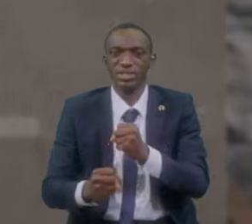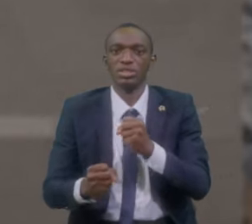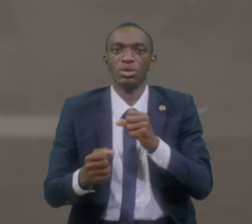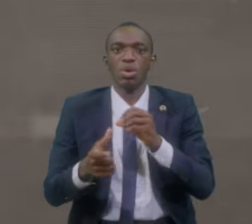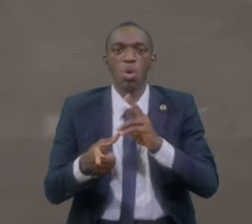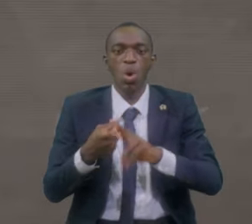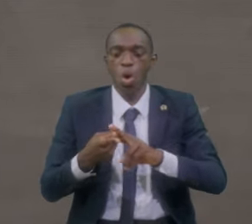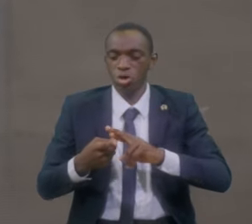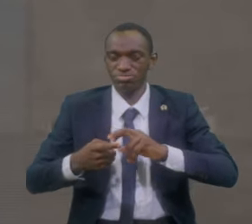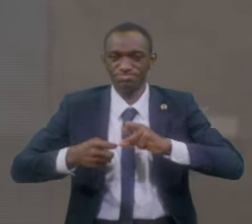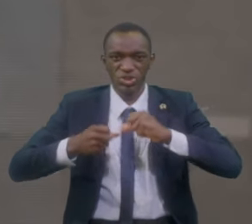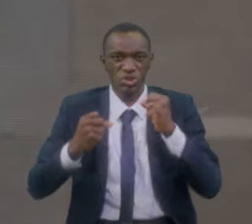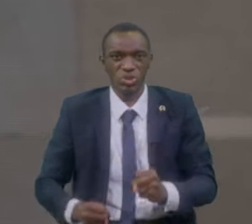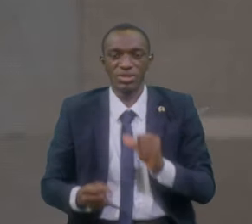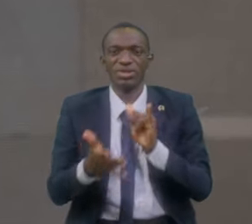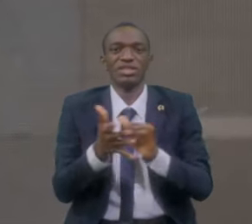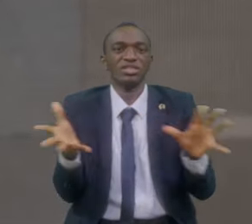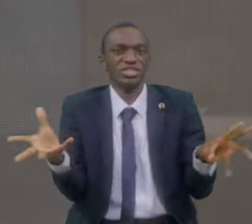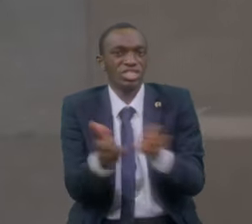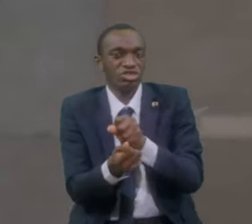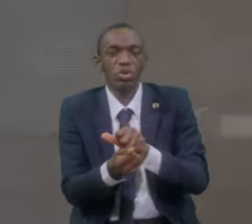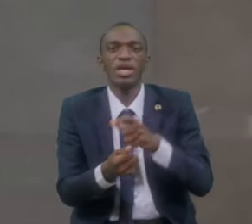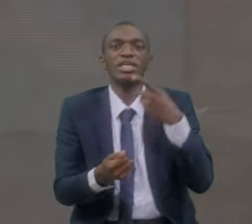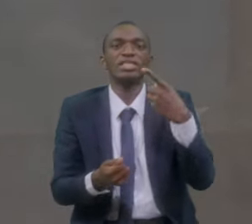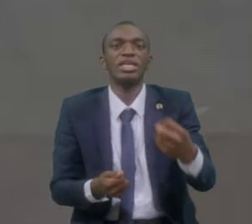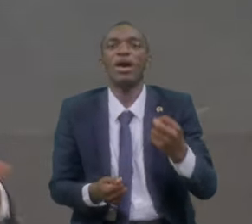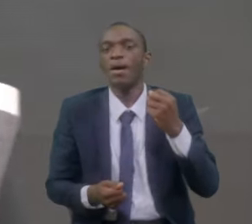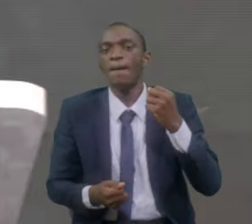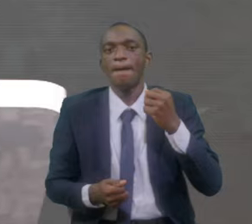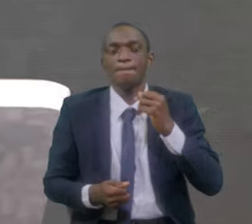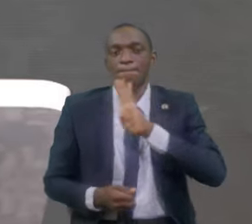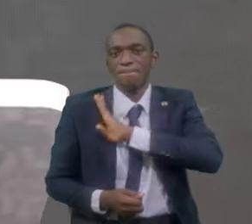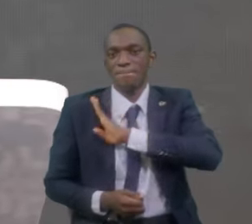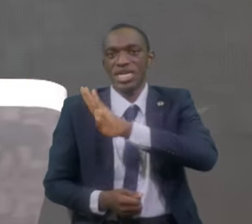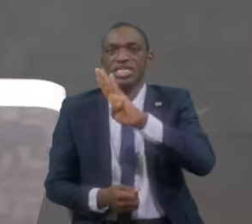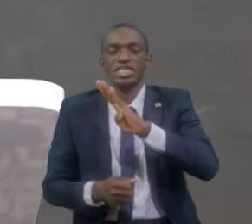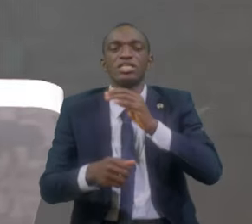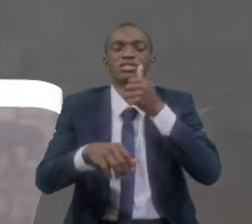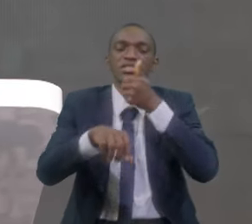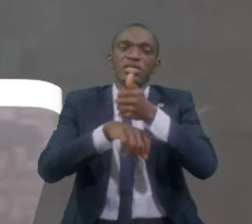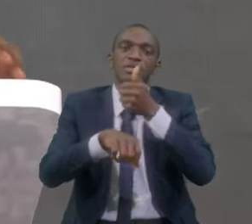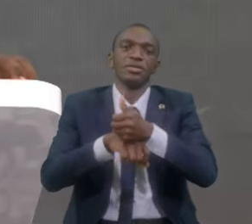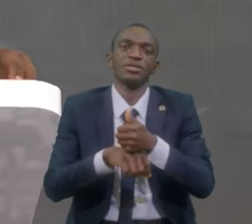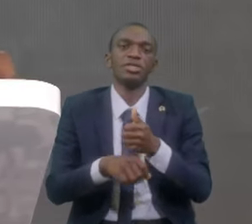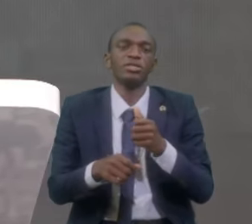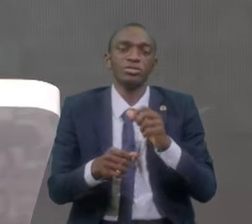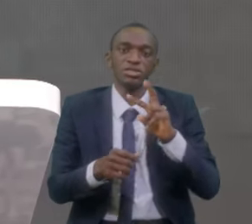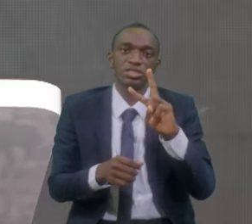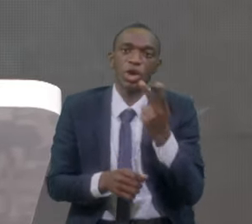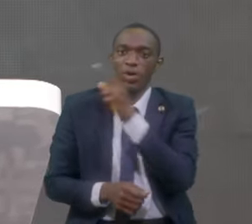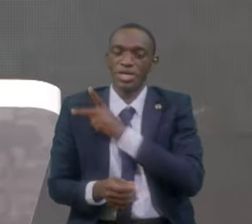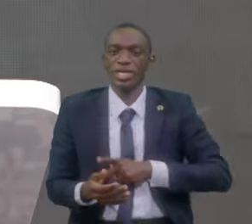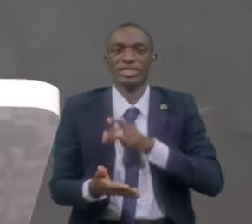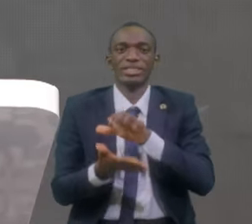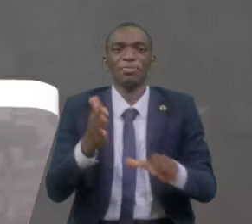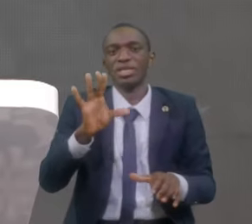sacrilege. We're coming to 2 Kings chapter 18, and I'm reading here